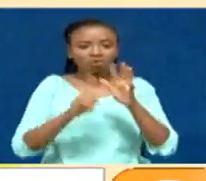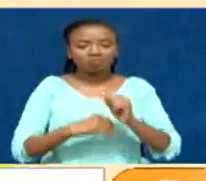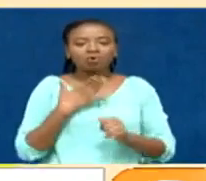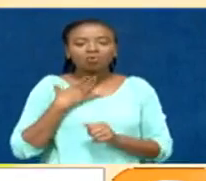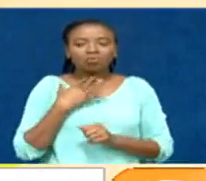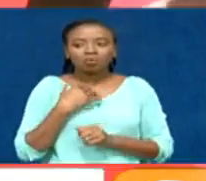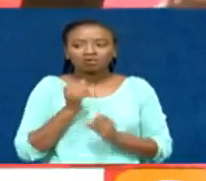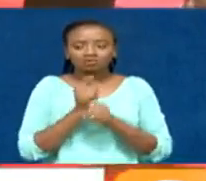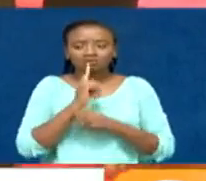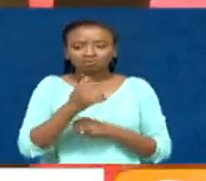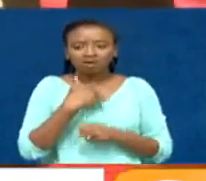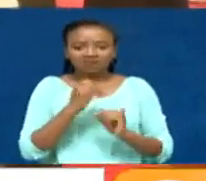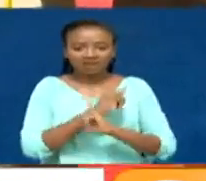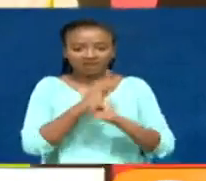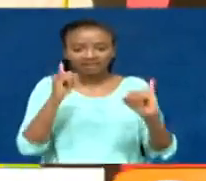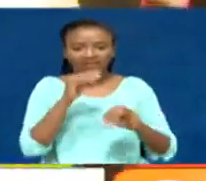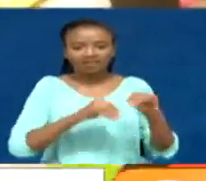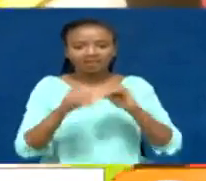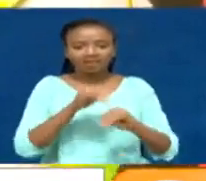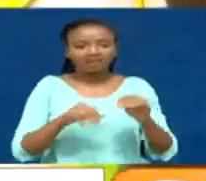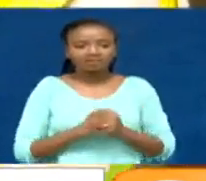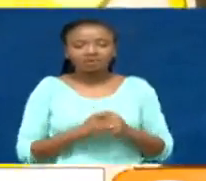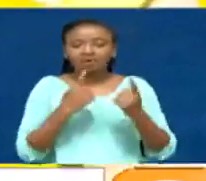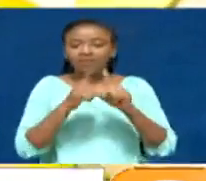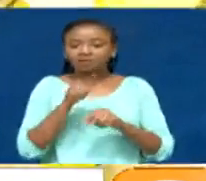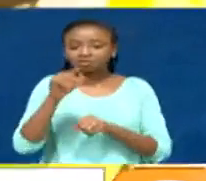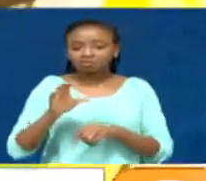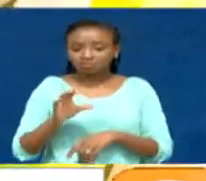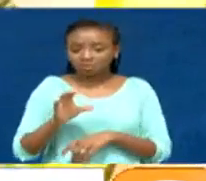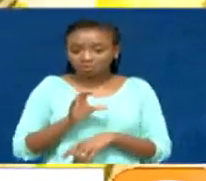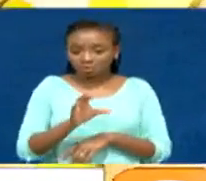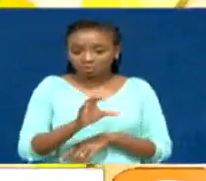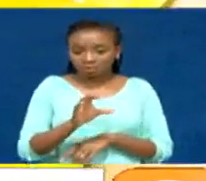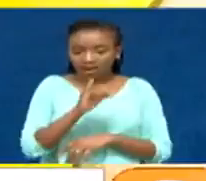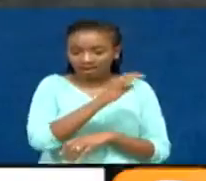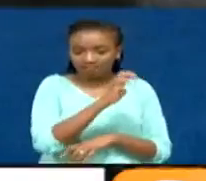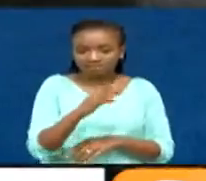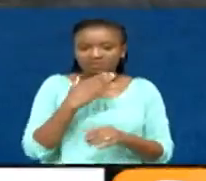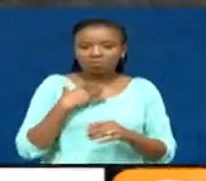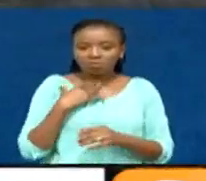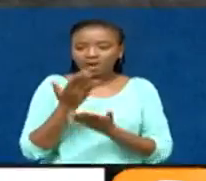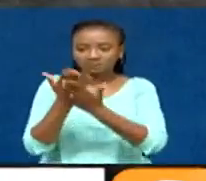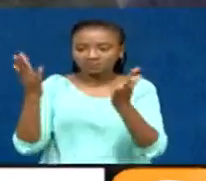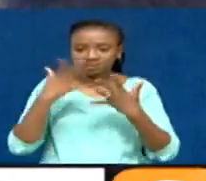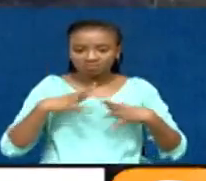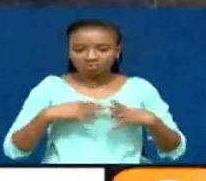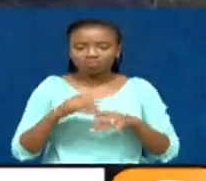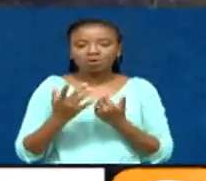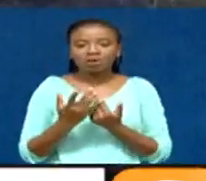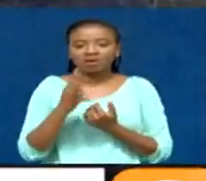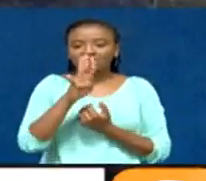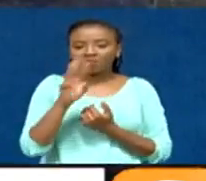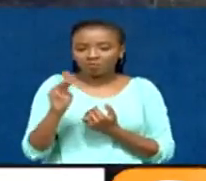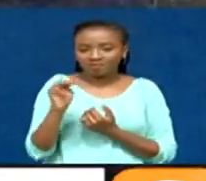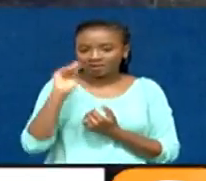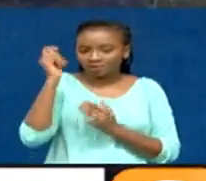hurdles to a credible election. To start them off, the Commission plans to roll out a nationwide vote registration to net more than 4 million